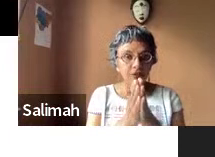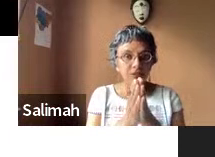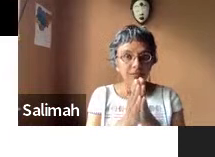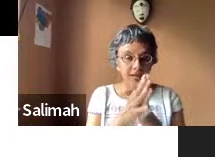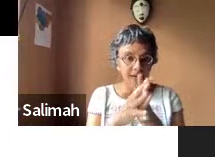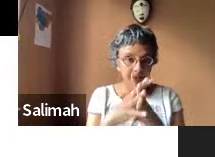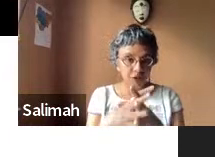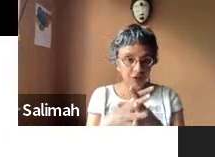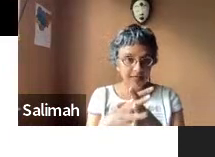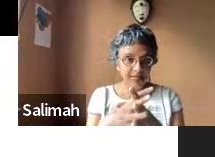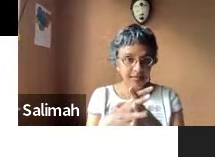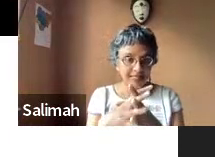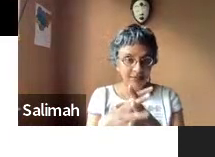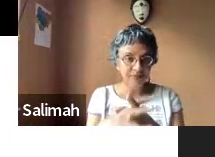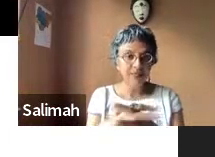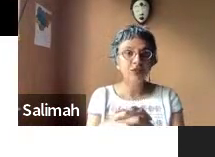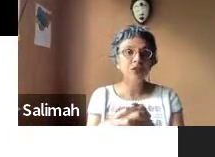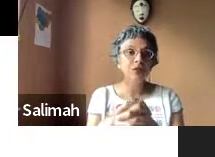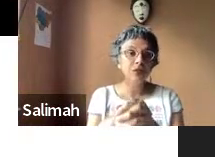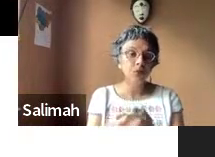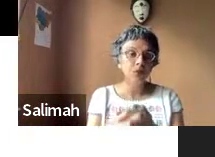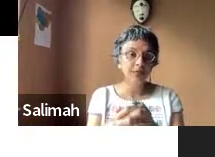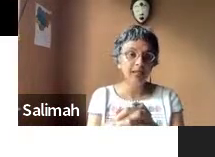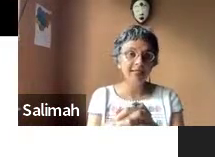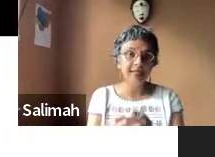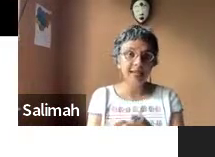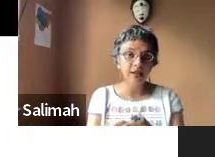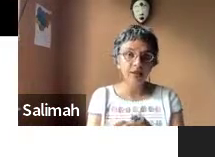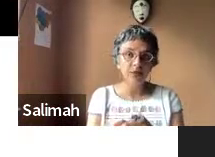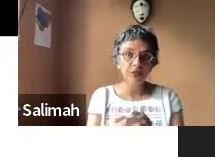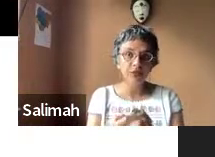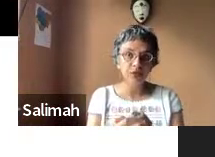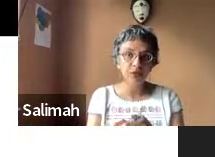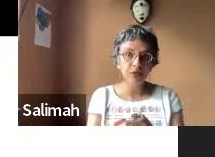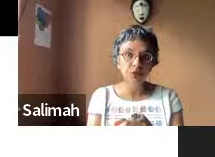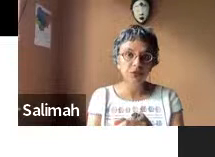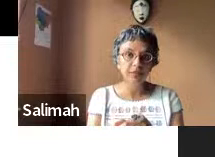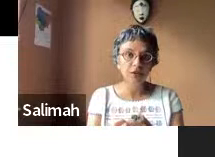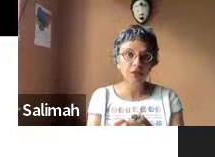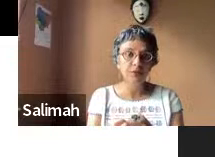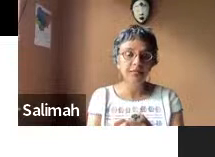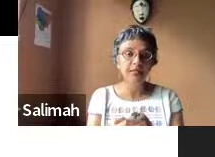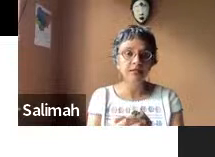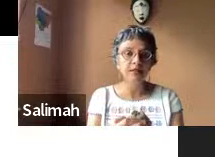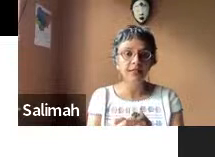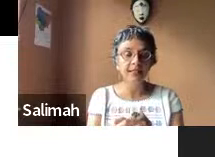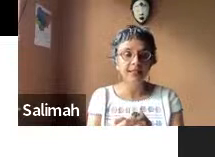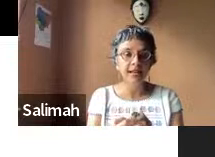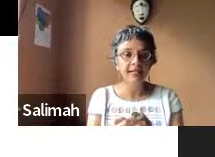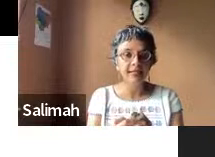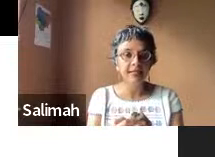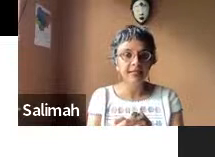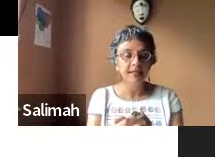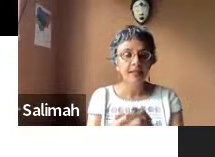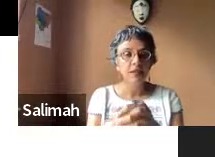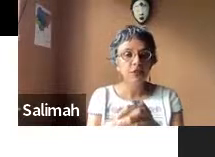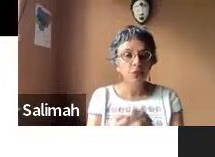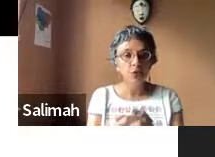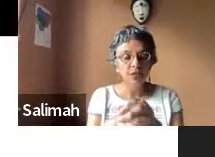It bears mentioning a definition of socialized care, which is crucial to the argument of the